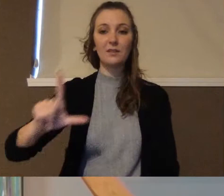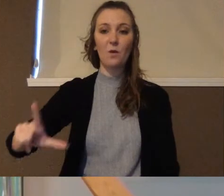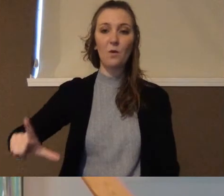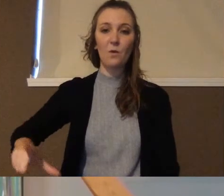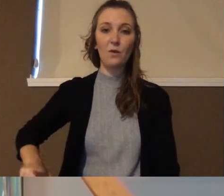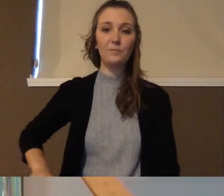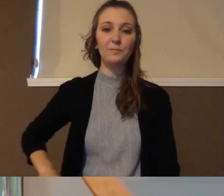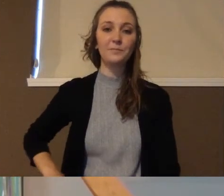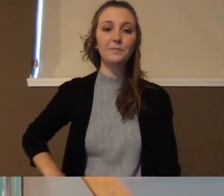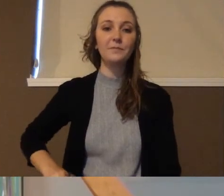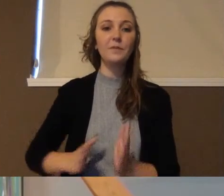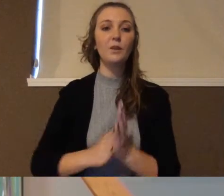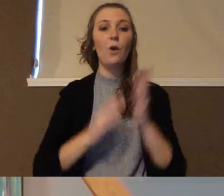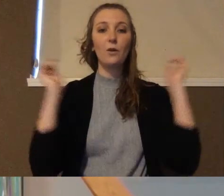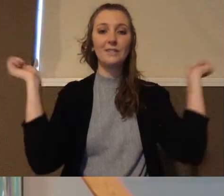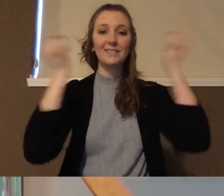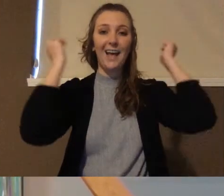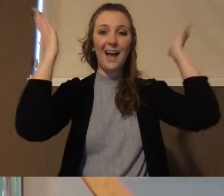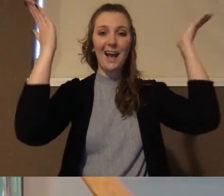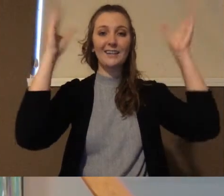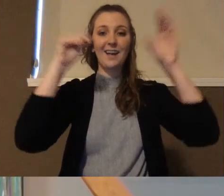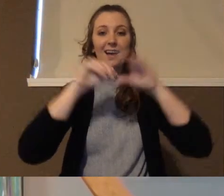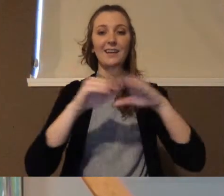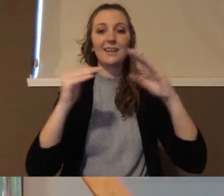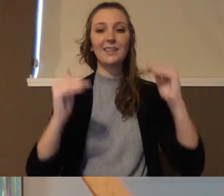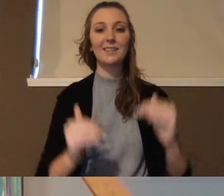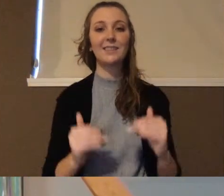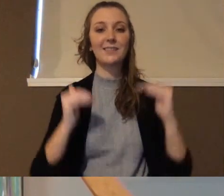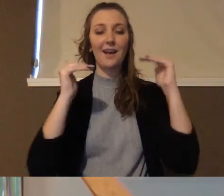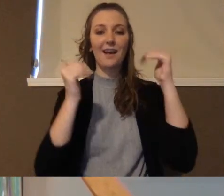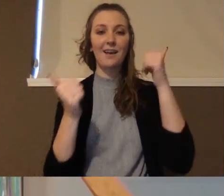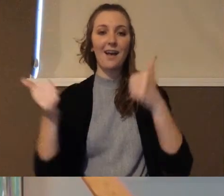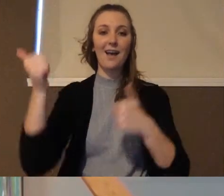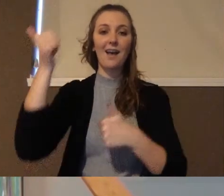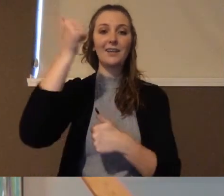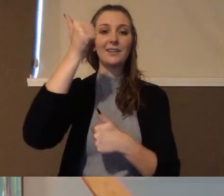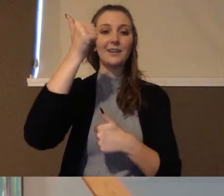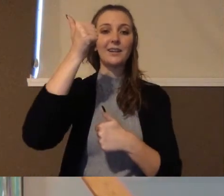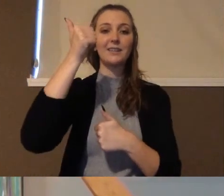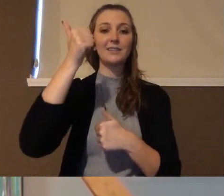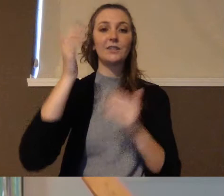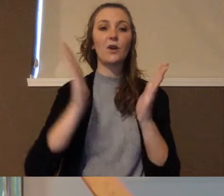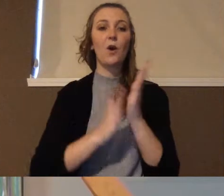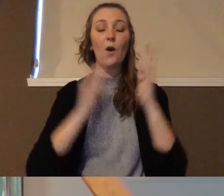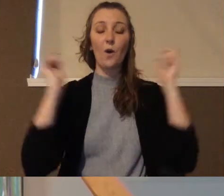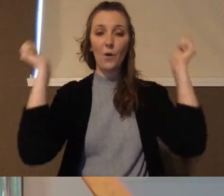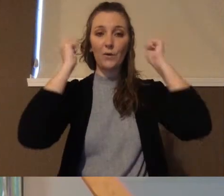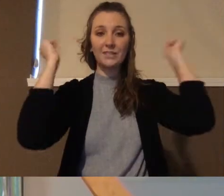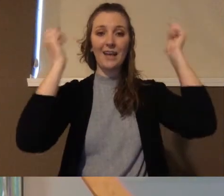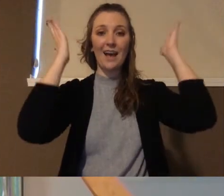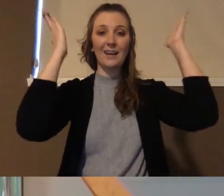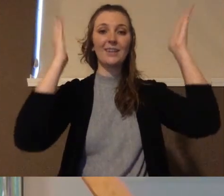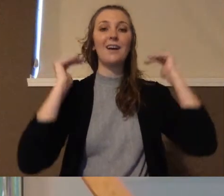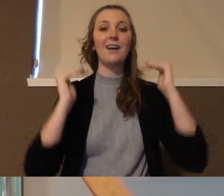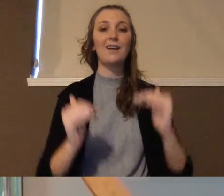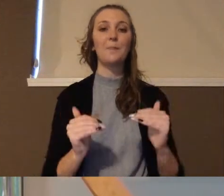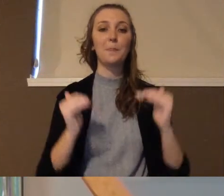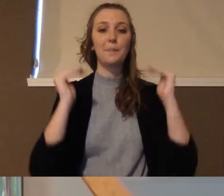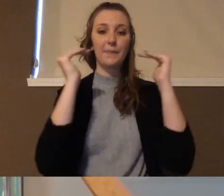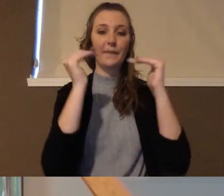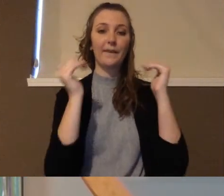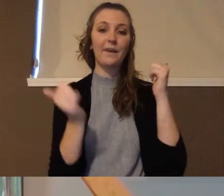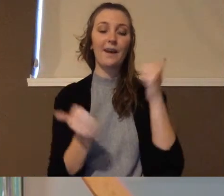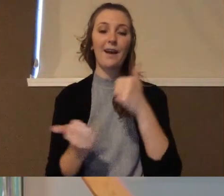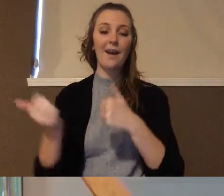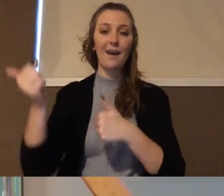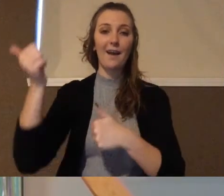the Lord. Hosanna in the highest. Hosanna in